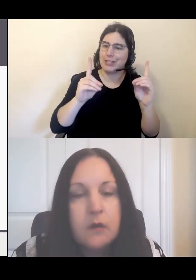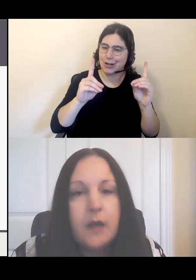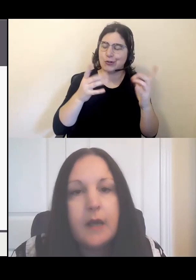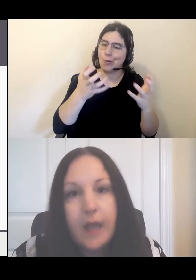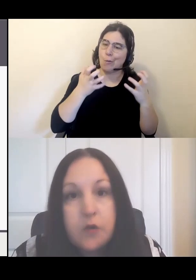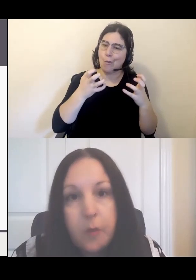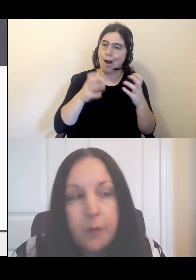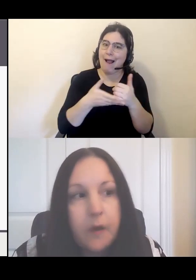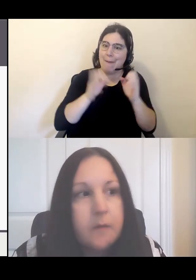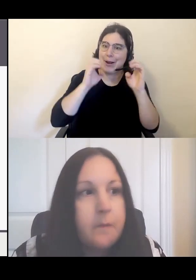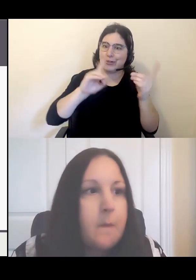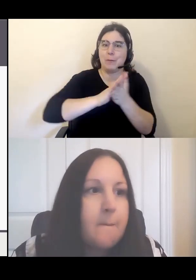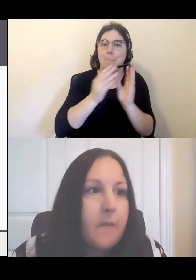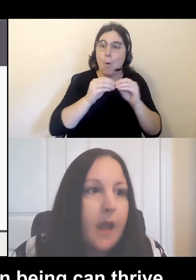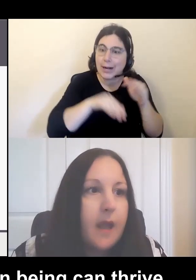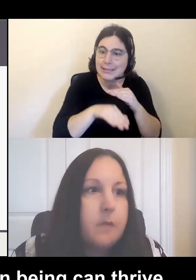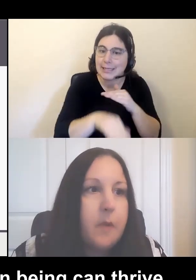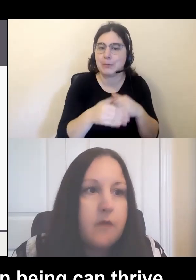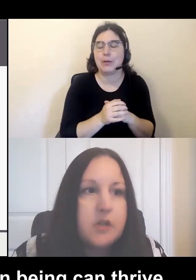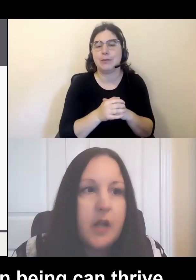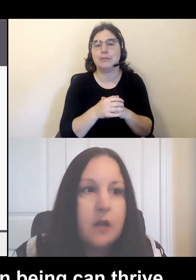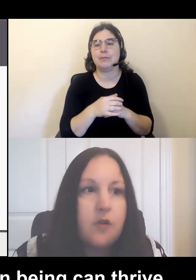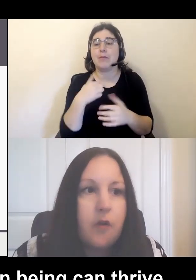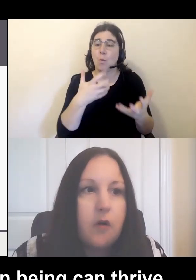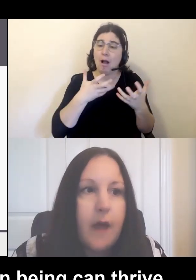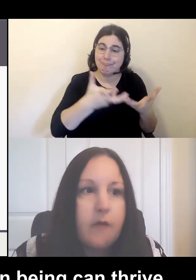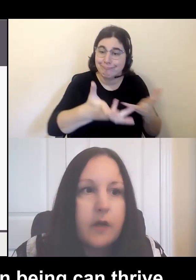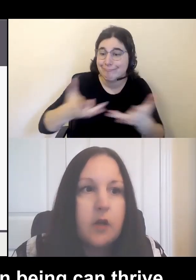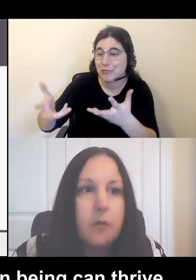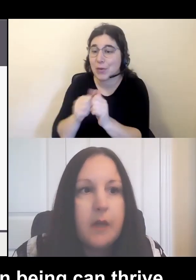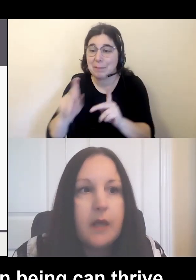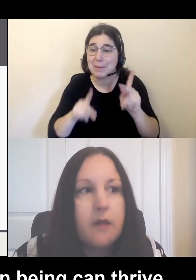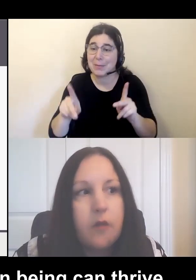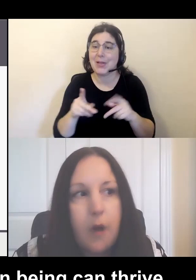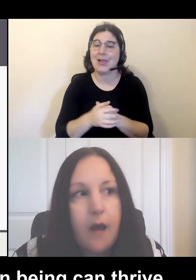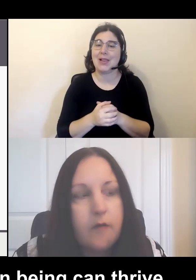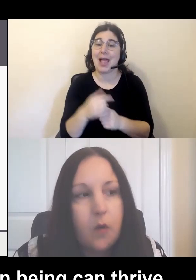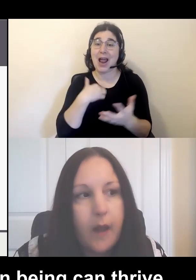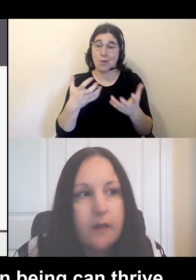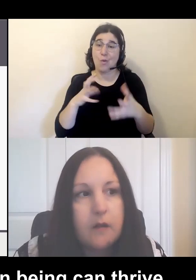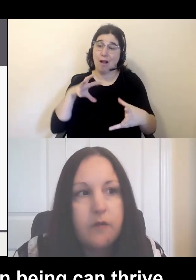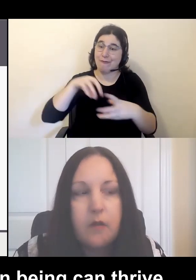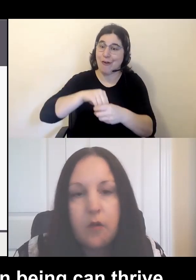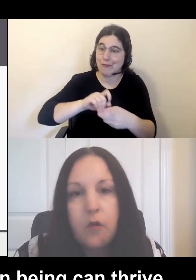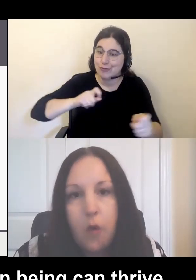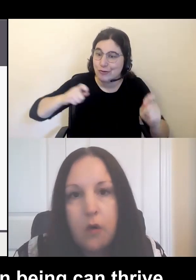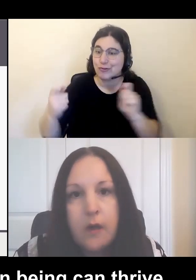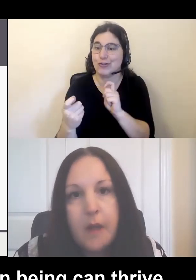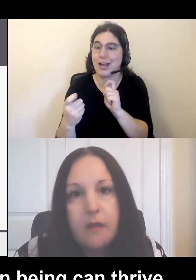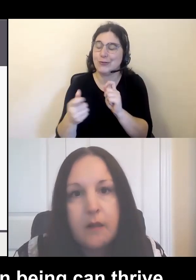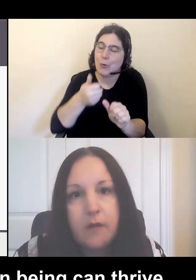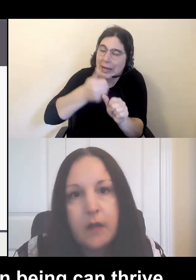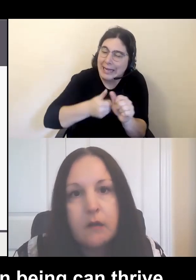accessible, engage with people, and be part of a change so every human being can thrive in a way that feeds their